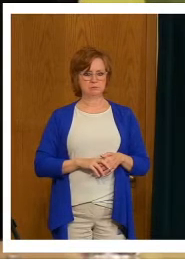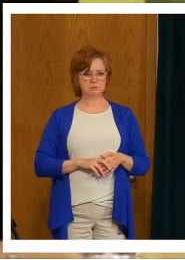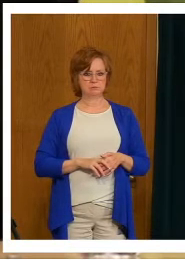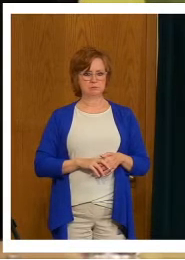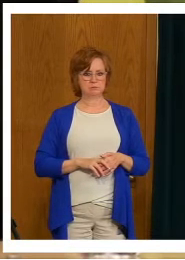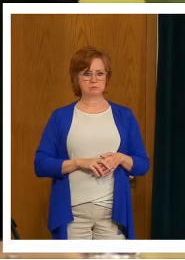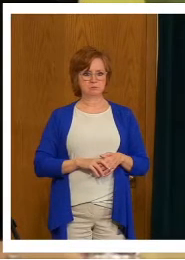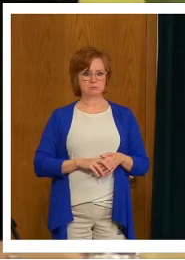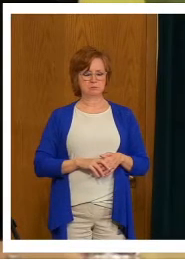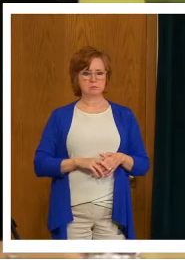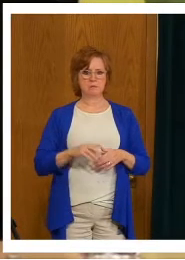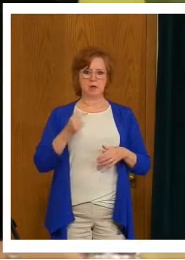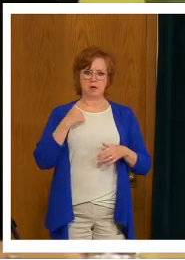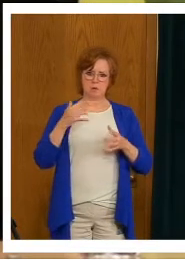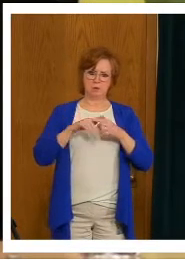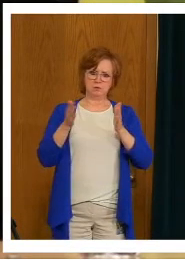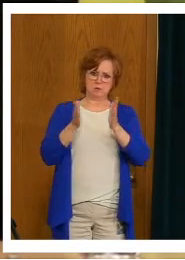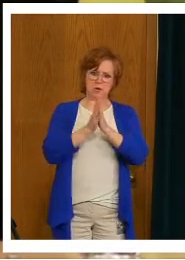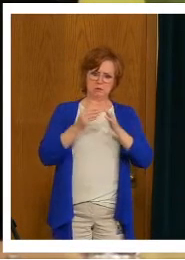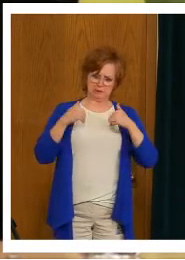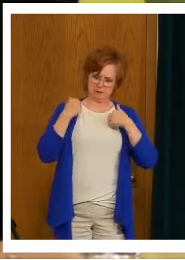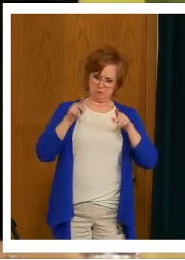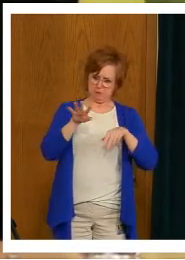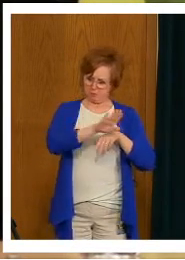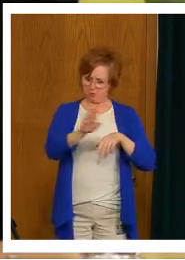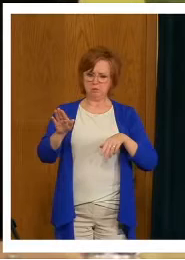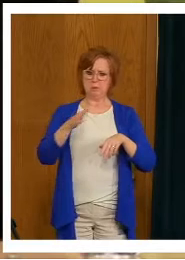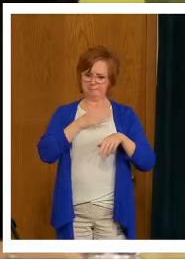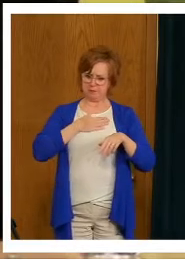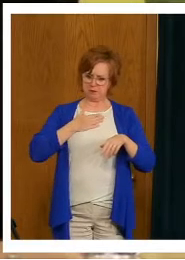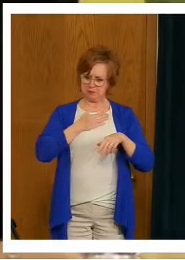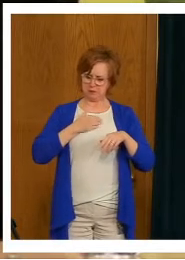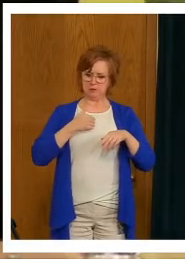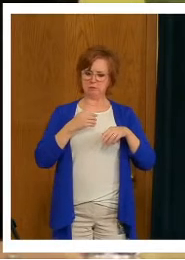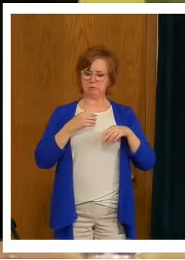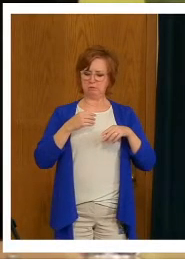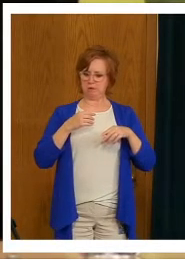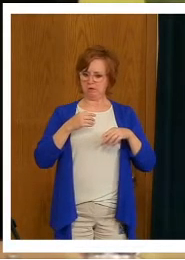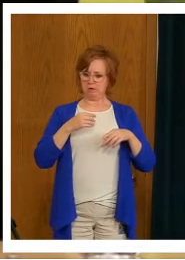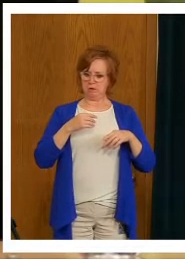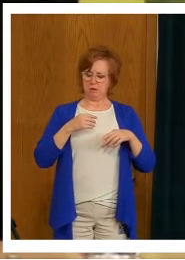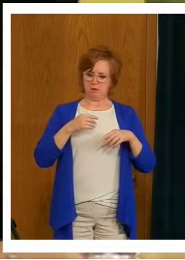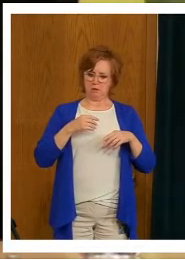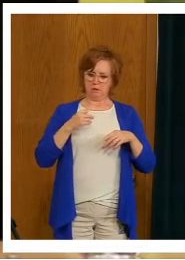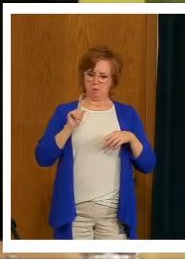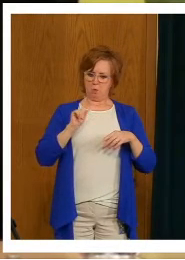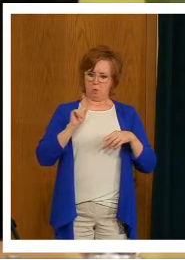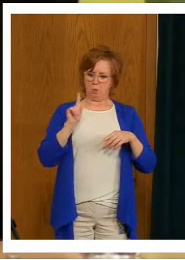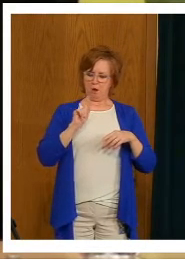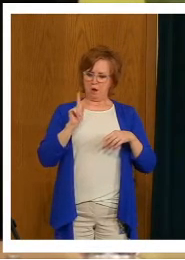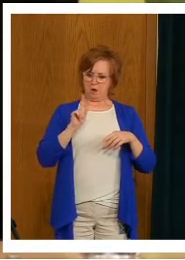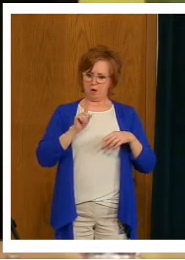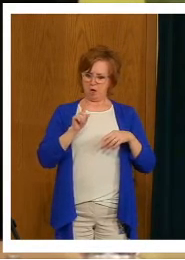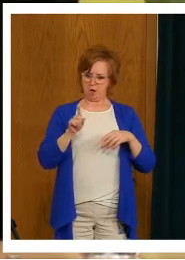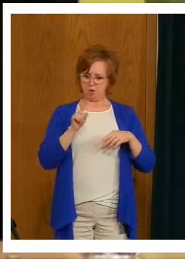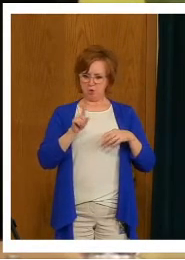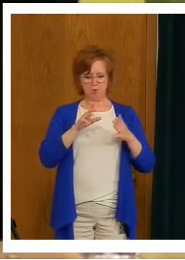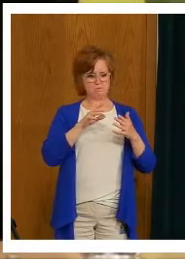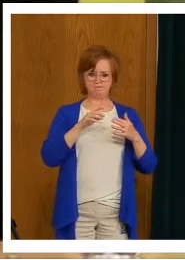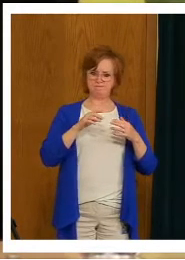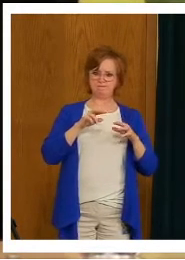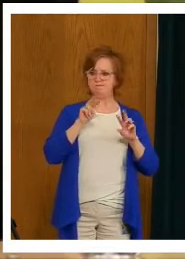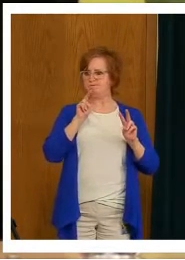younger age people in our population to really take inspiration from your parents and your grandparents, who have showed up in very, very high